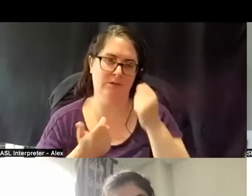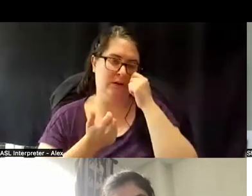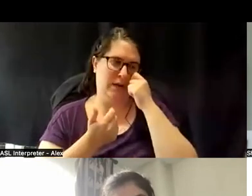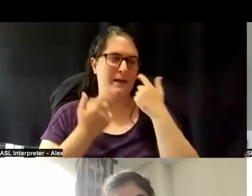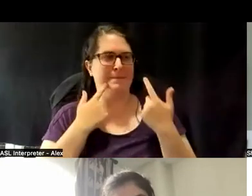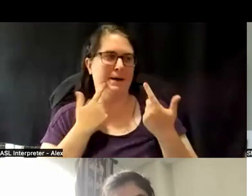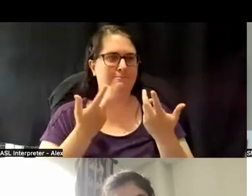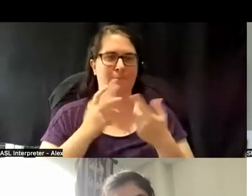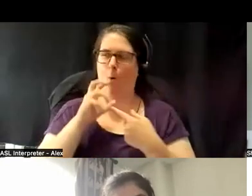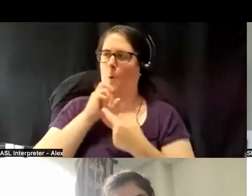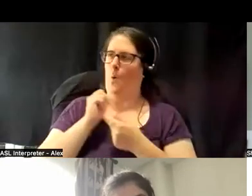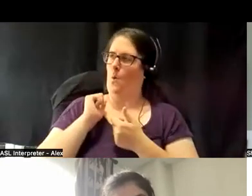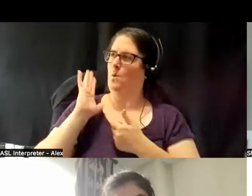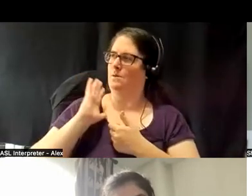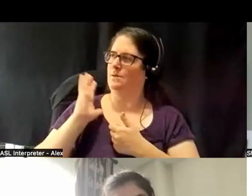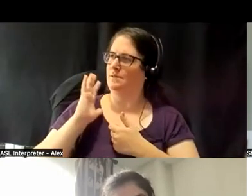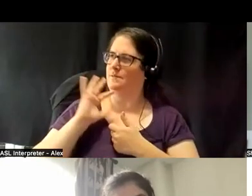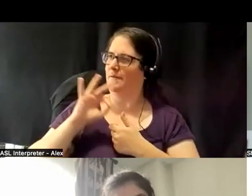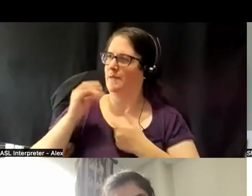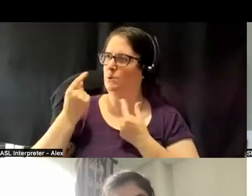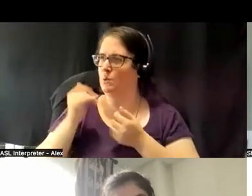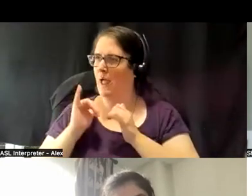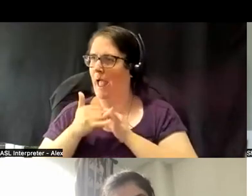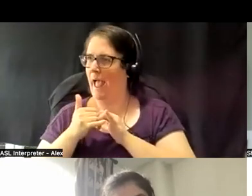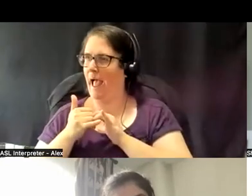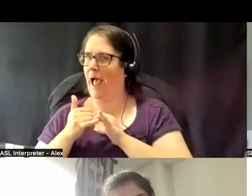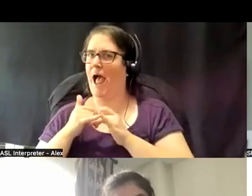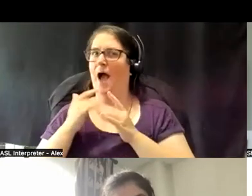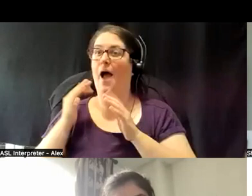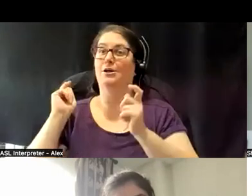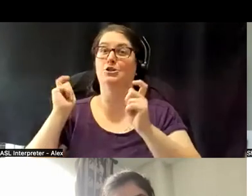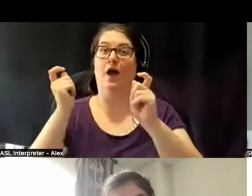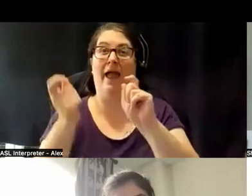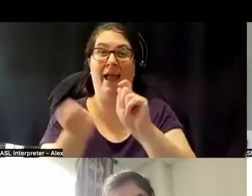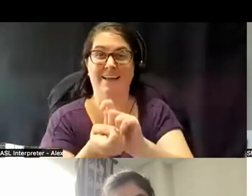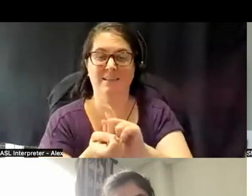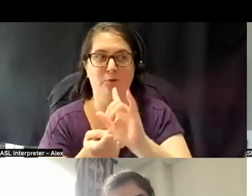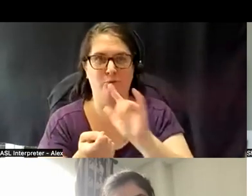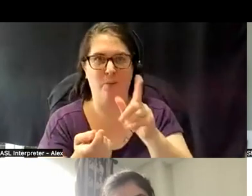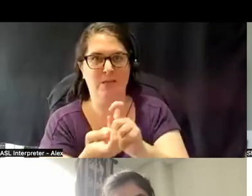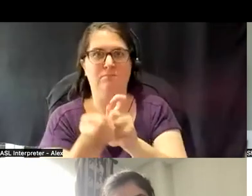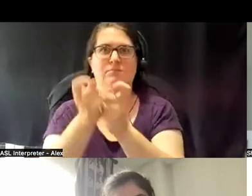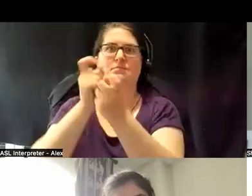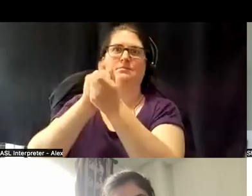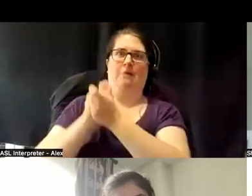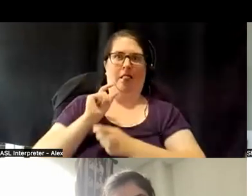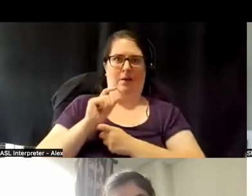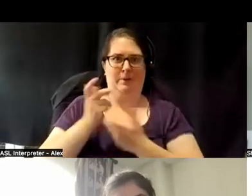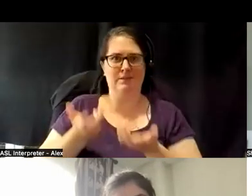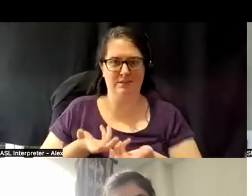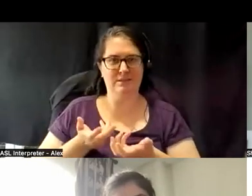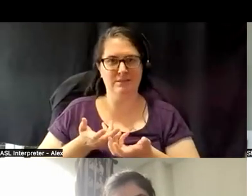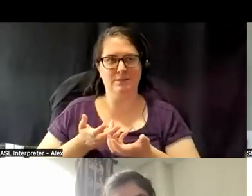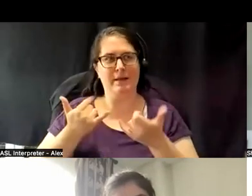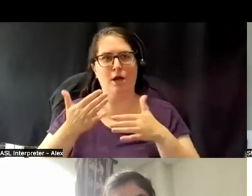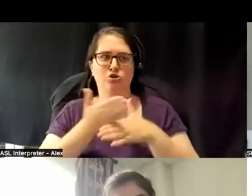seeking old ways of knowing and being, of returning to the way we always have grown and prepared and shared food, that